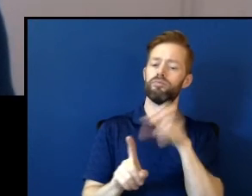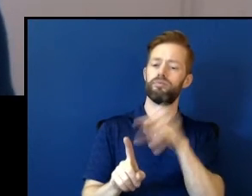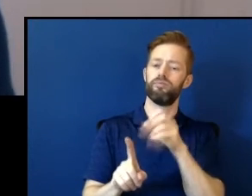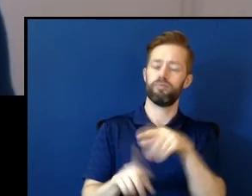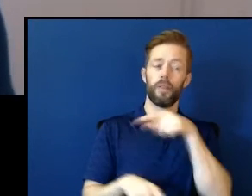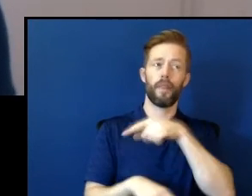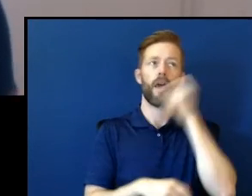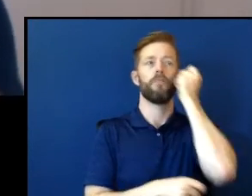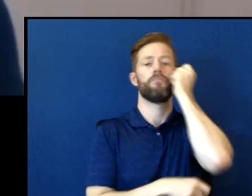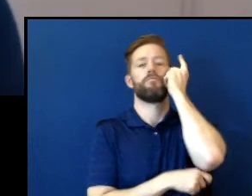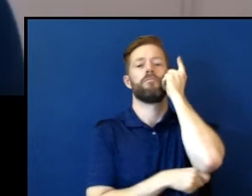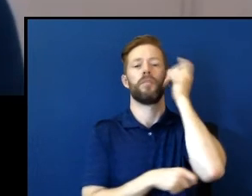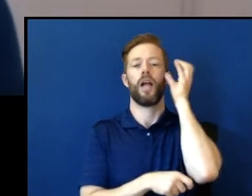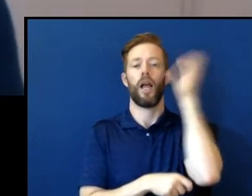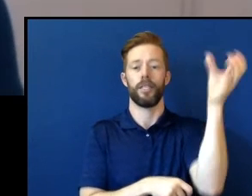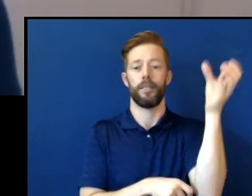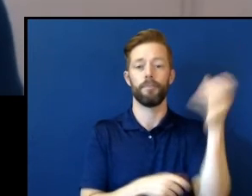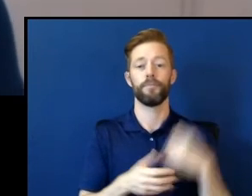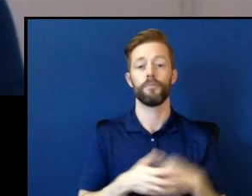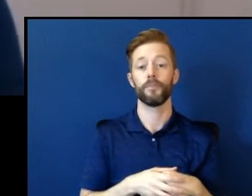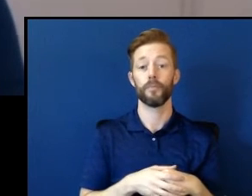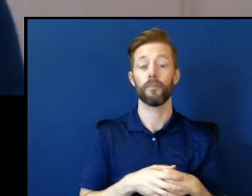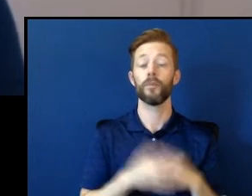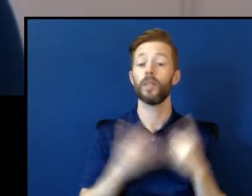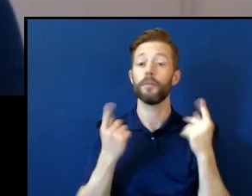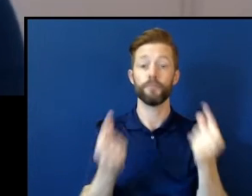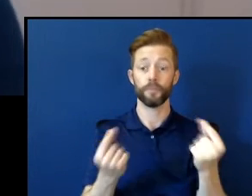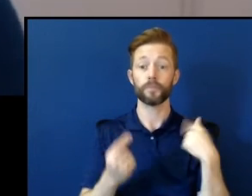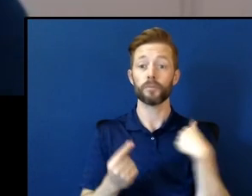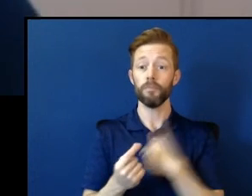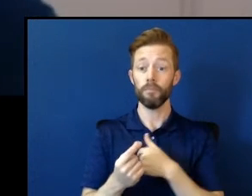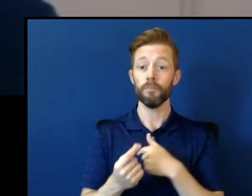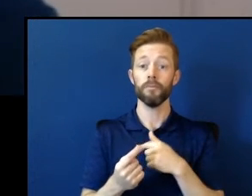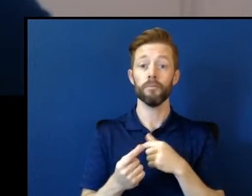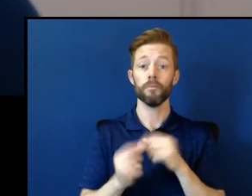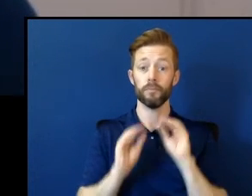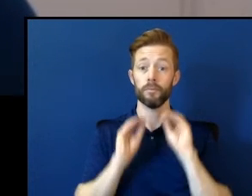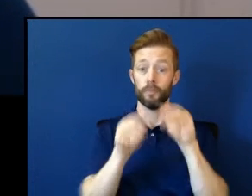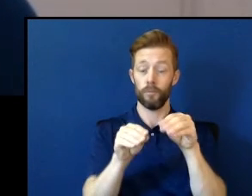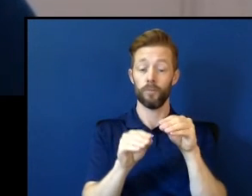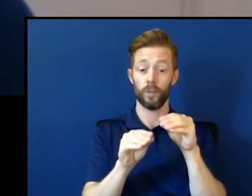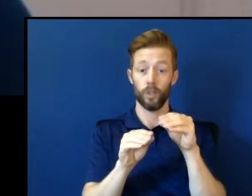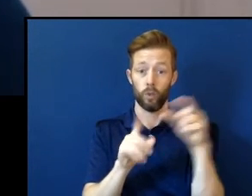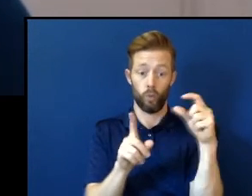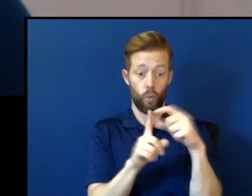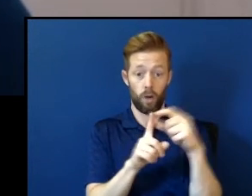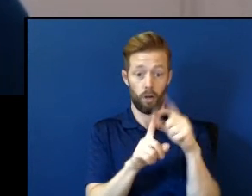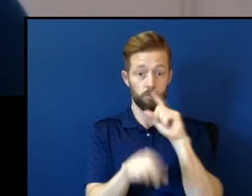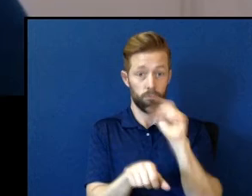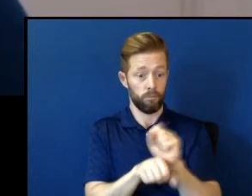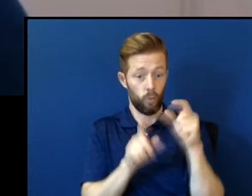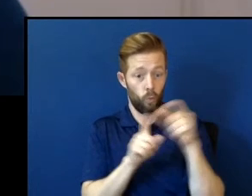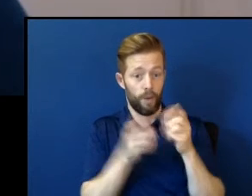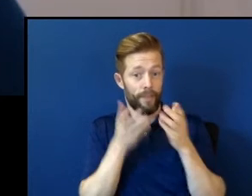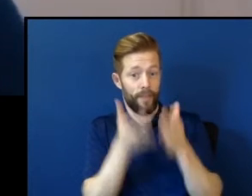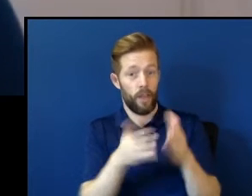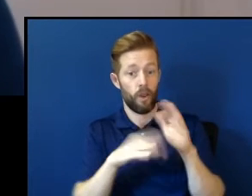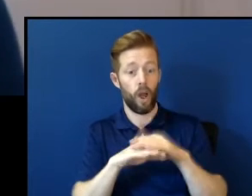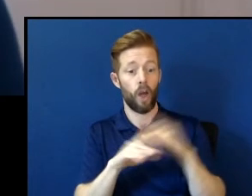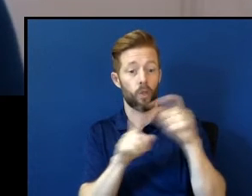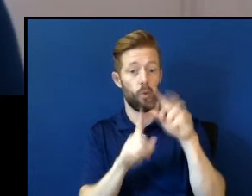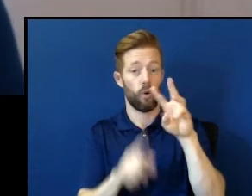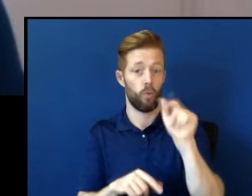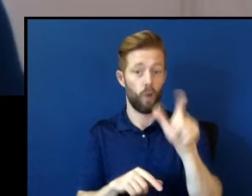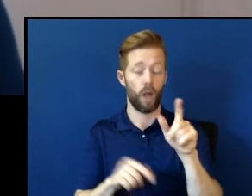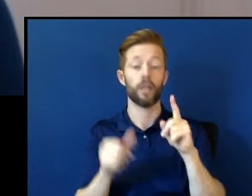the concepts. And so what we did is that we did put the actual word on the word wall. And then